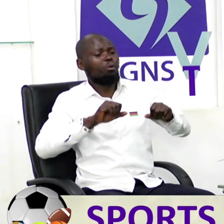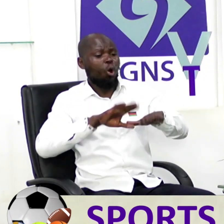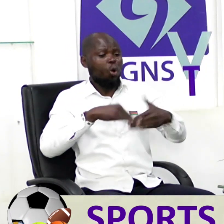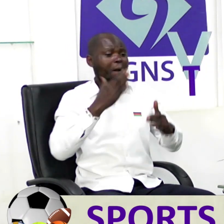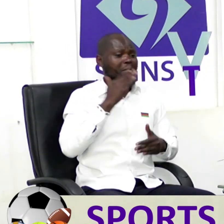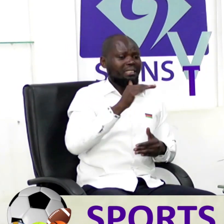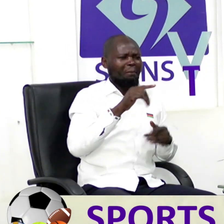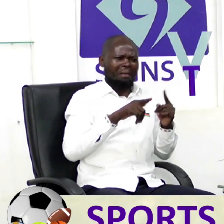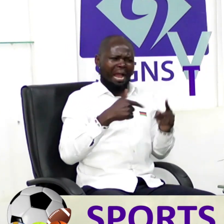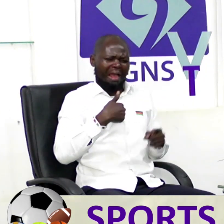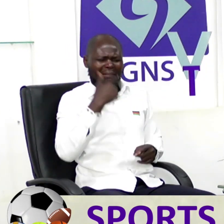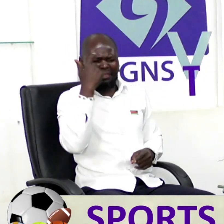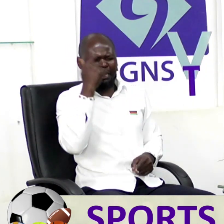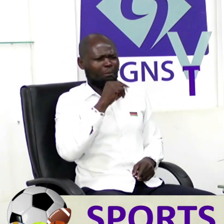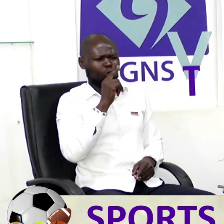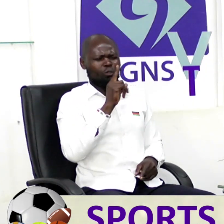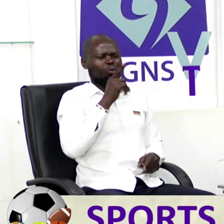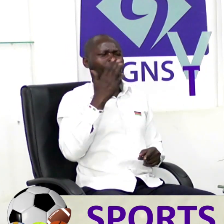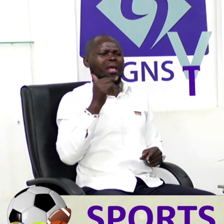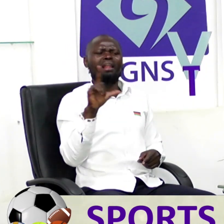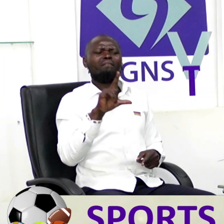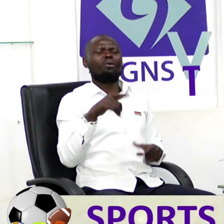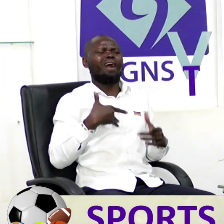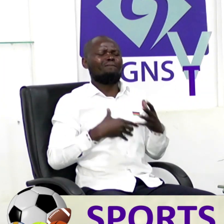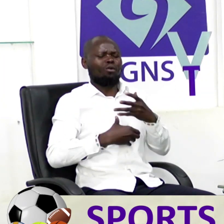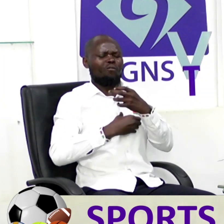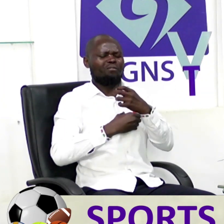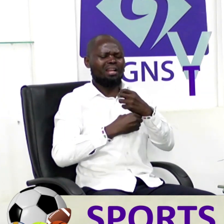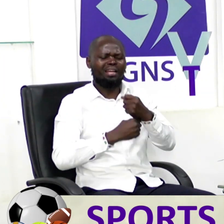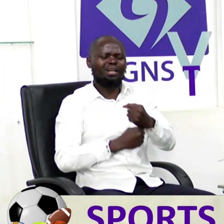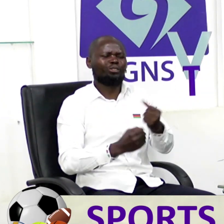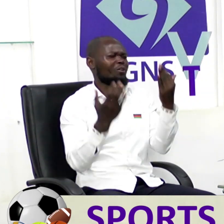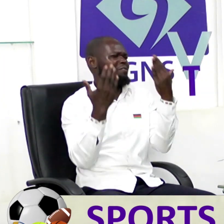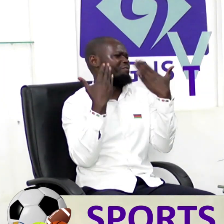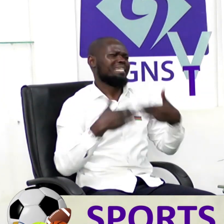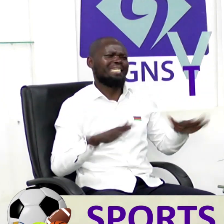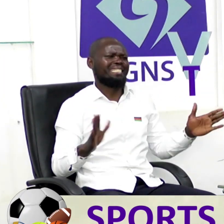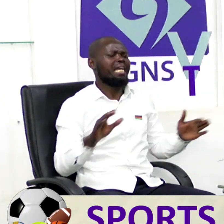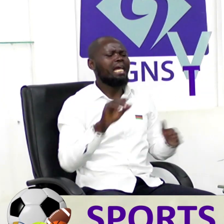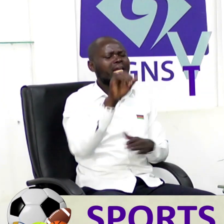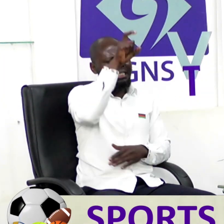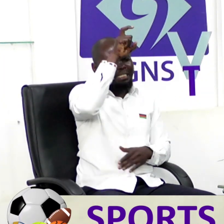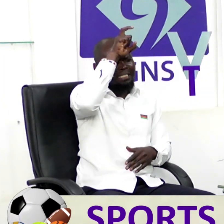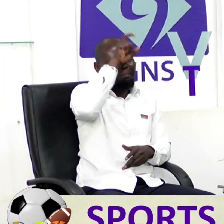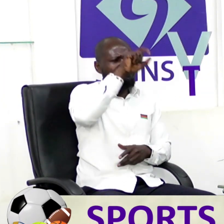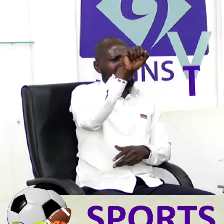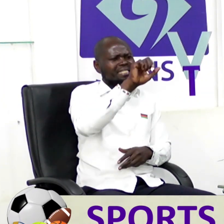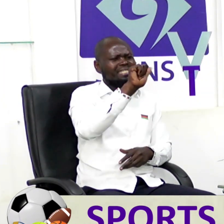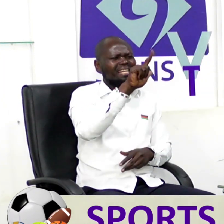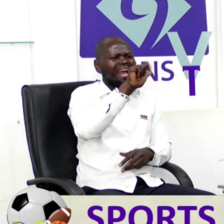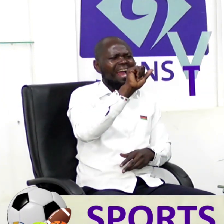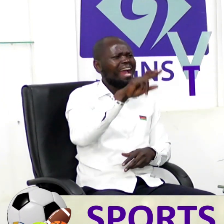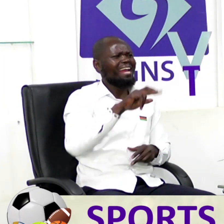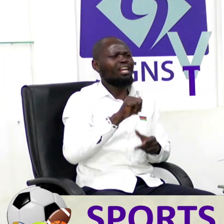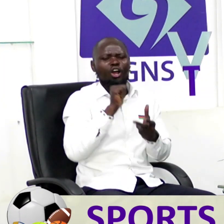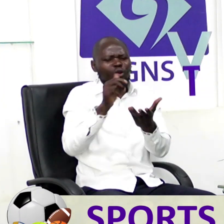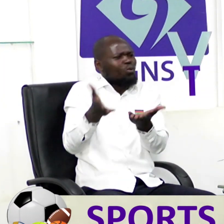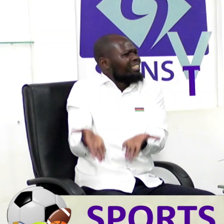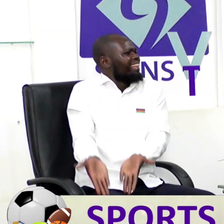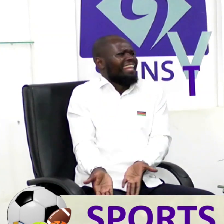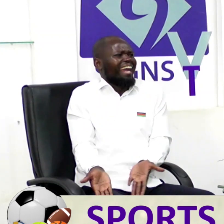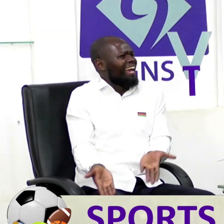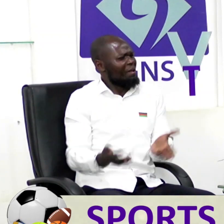Liverpool leading the table right now, it is really good. But I'm not sure about Man City, because Liverpool has the confidence.